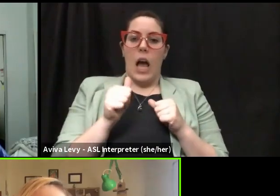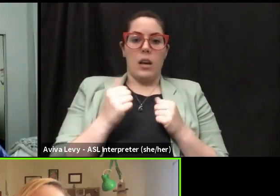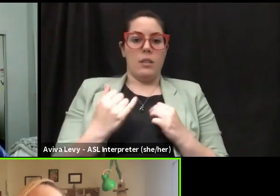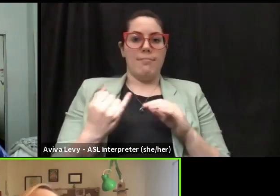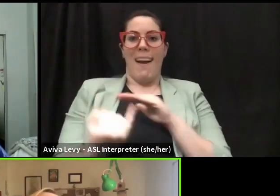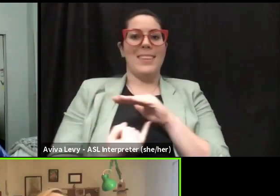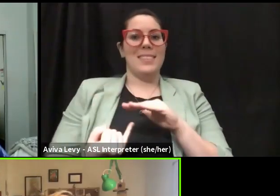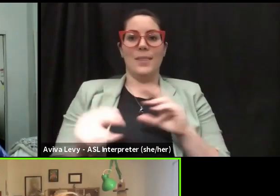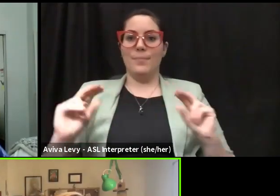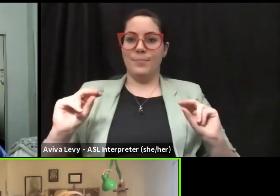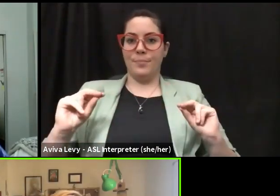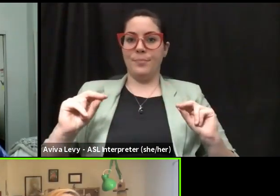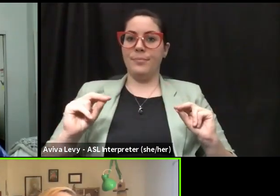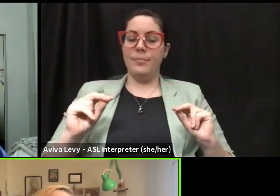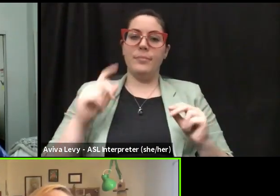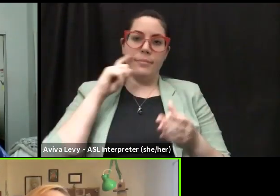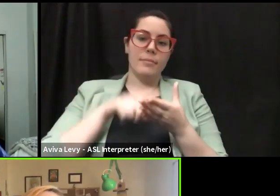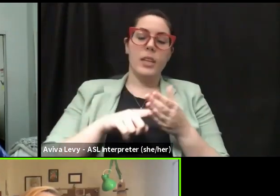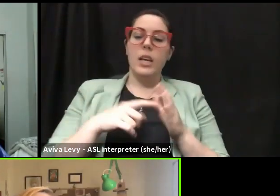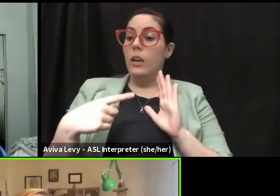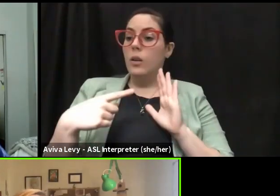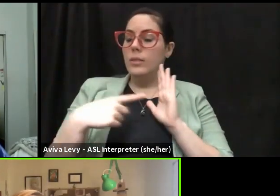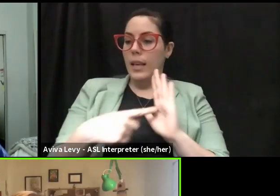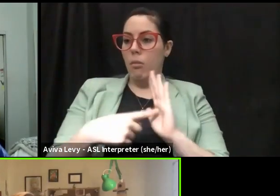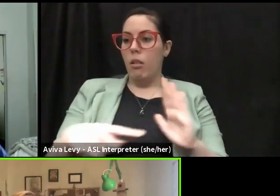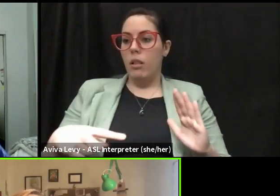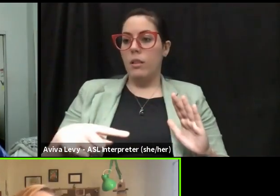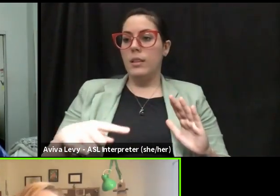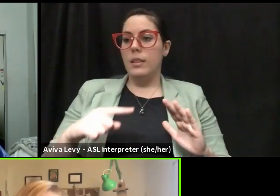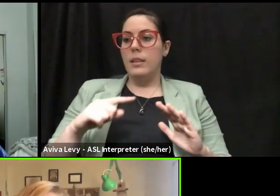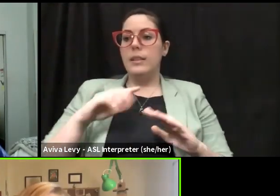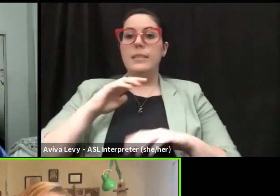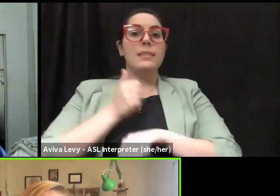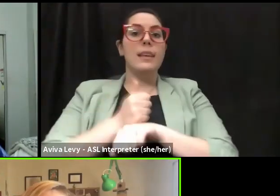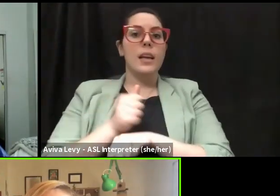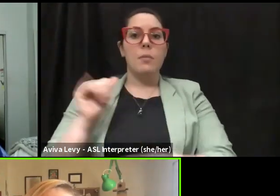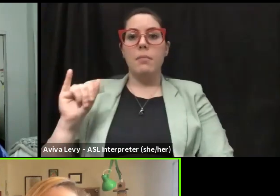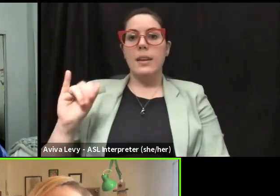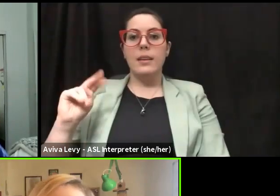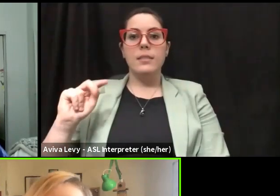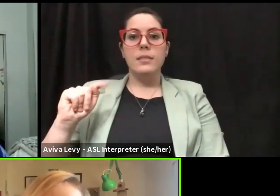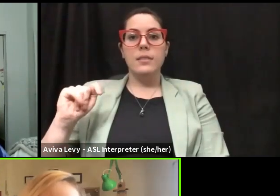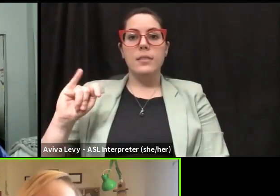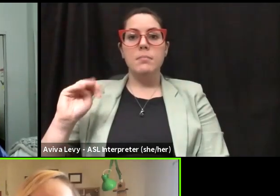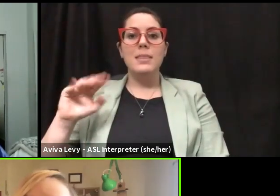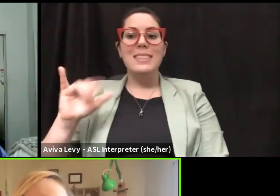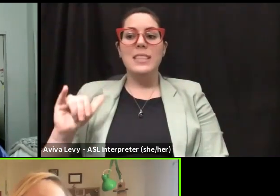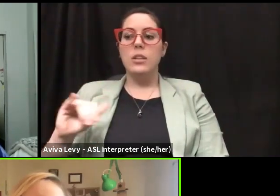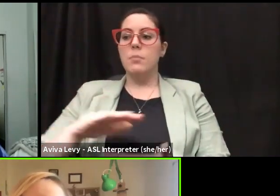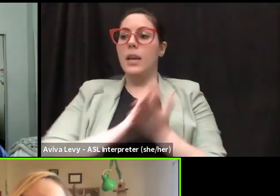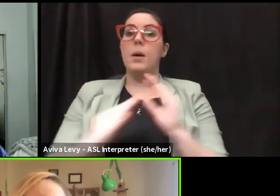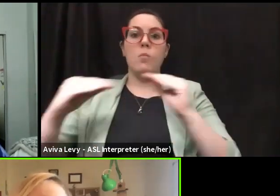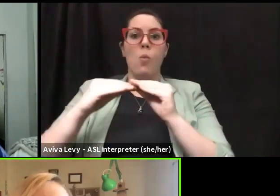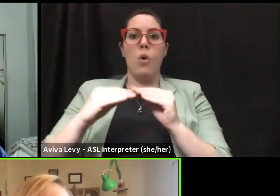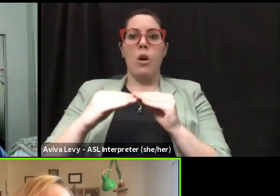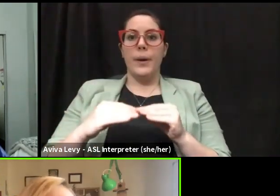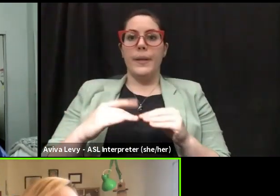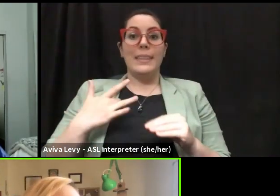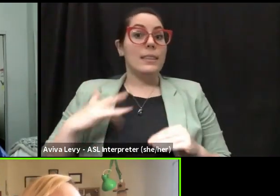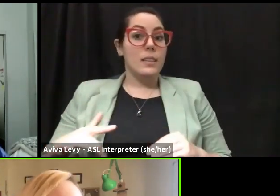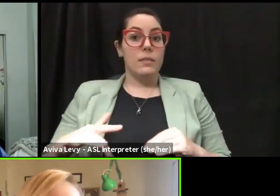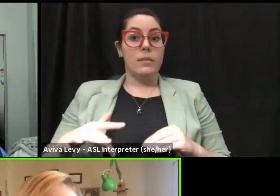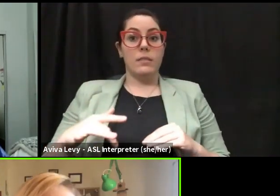that. Like, for instance, staging intimacy could be a lot more charged and vulnerable for an actor